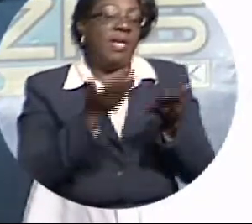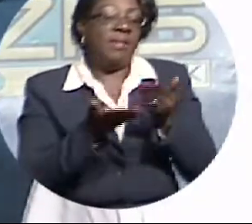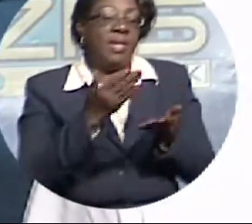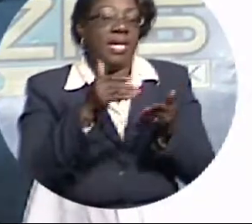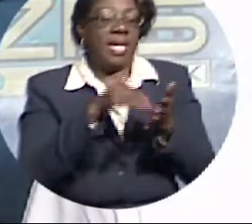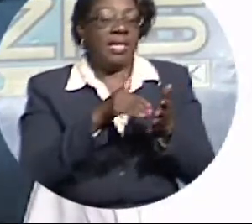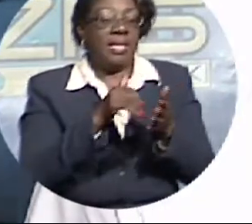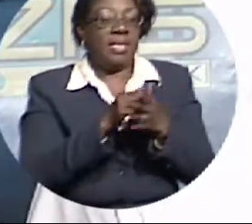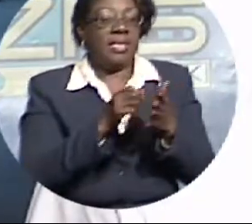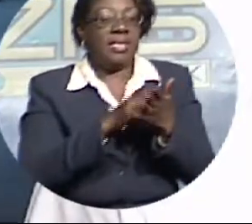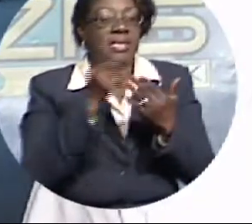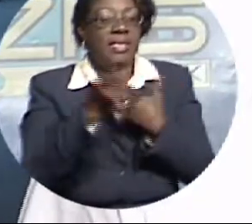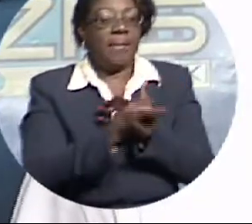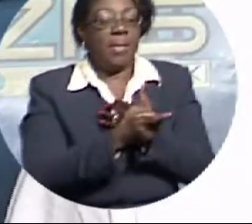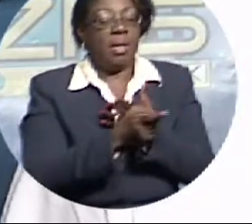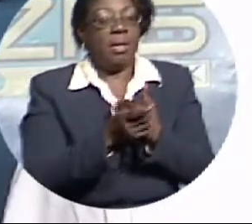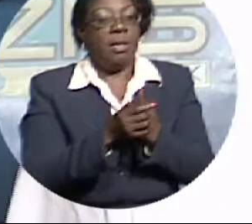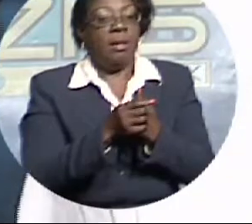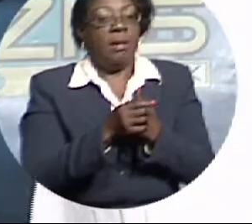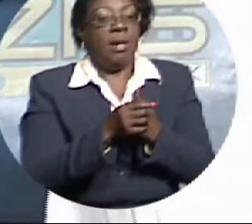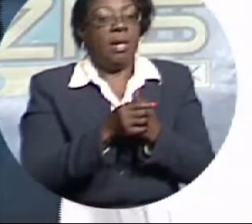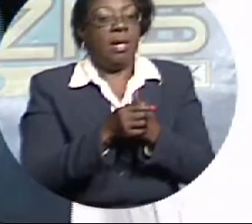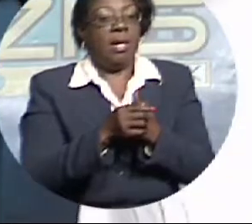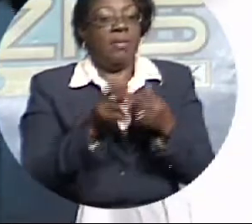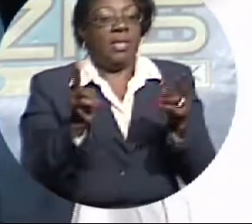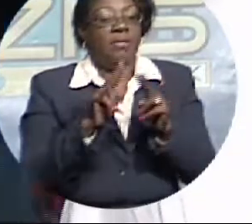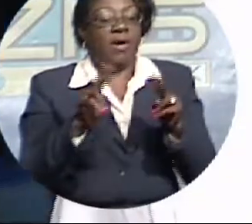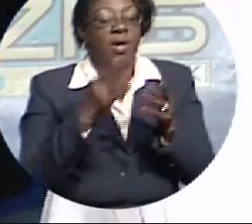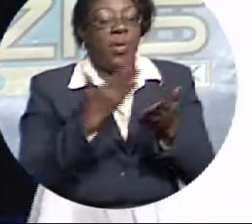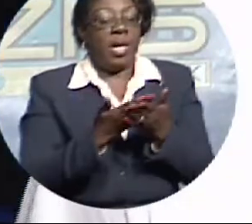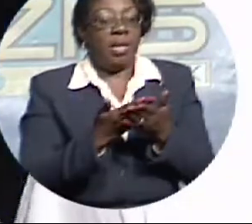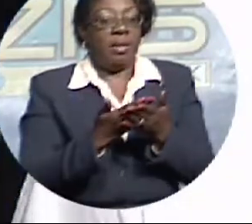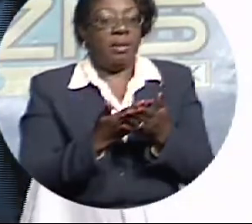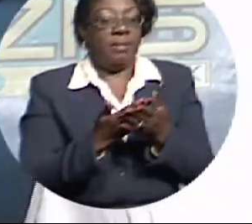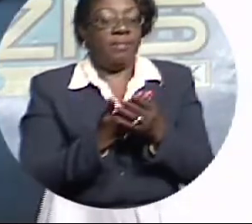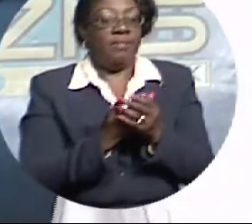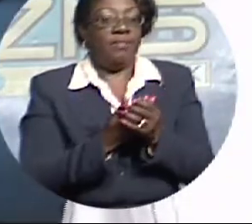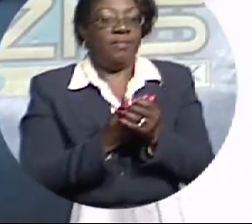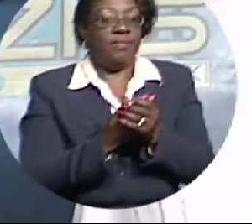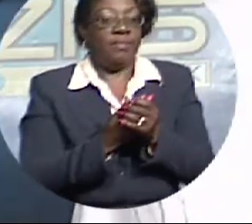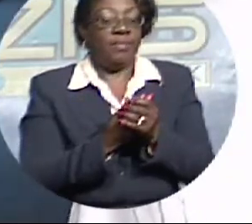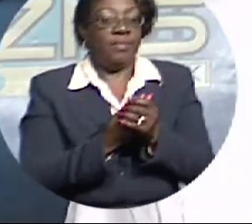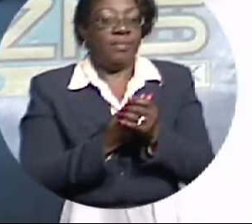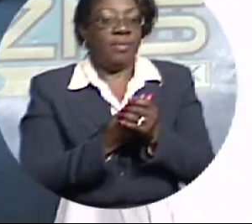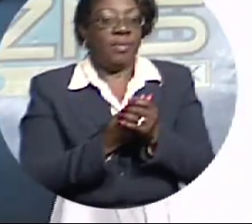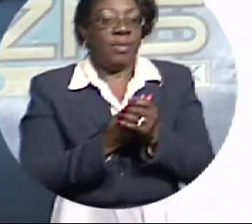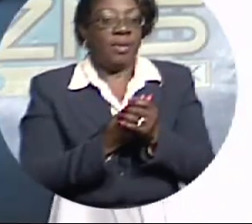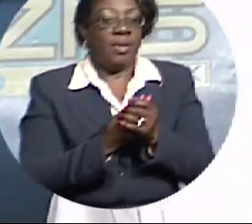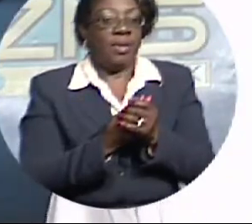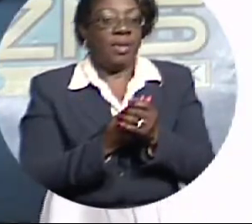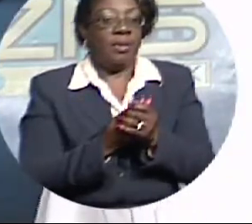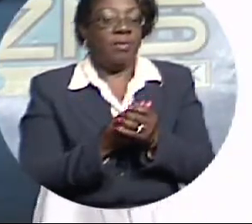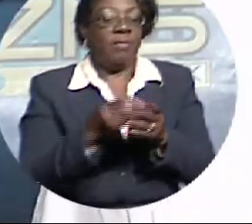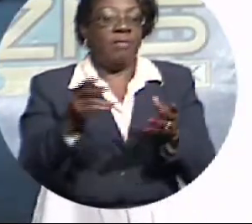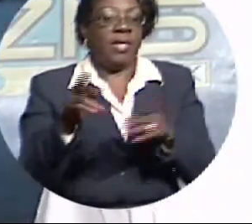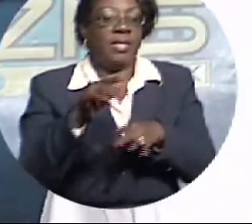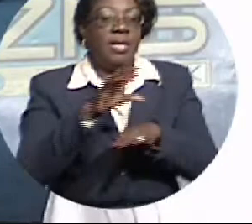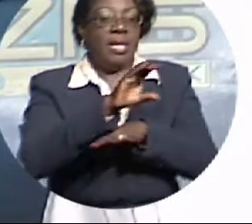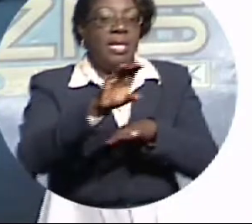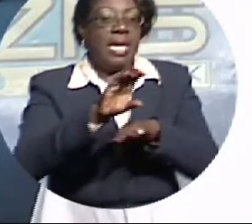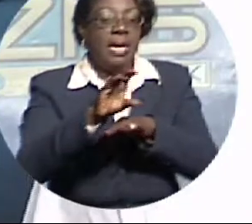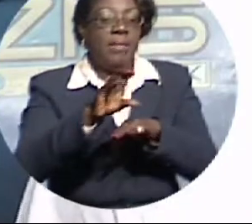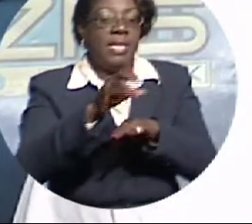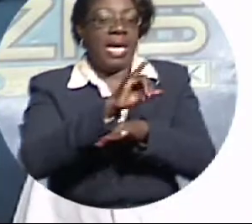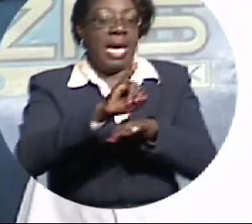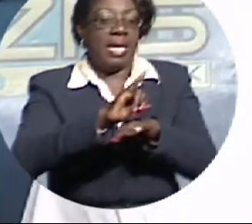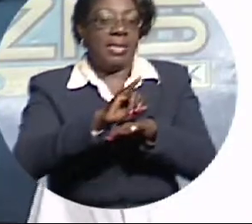in December and did very well. In fact, we pretty much beat him up. And then we were just around the Cayman Islands fighting the #1